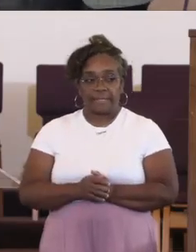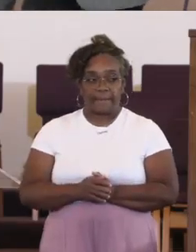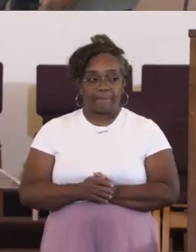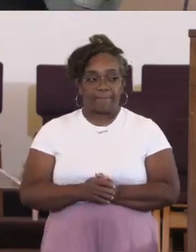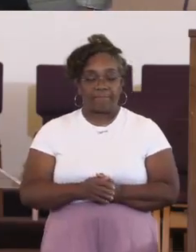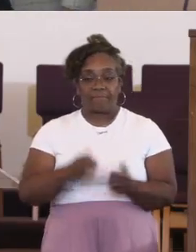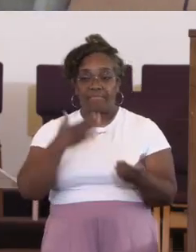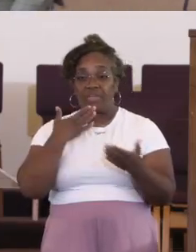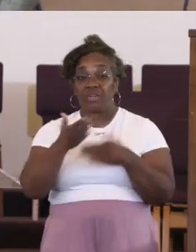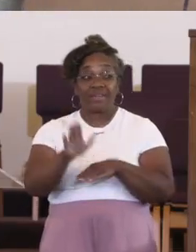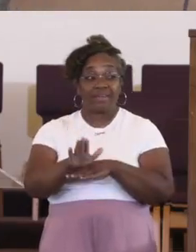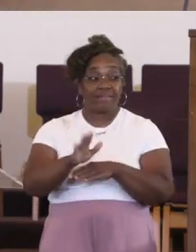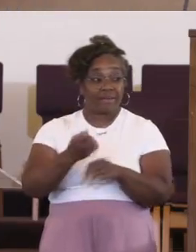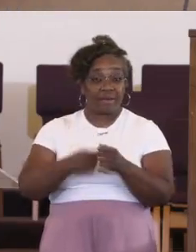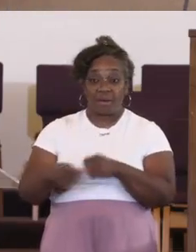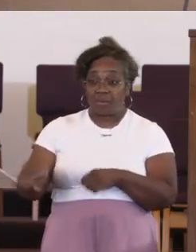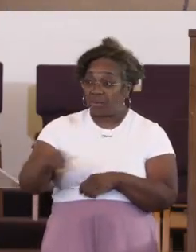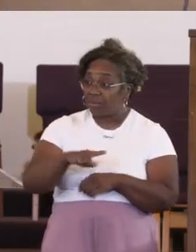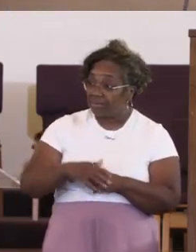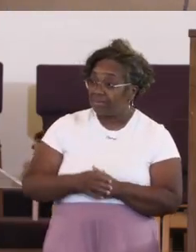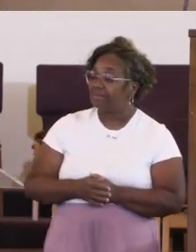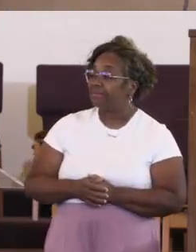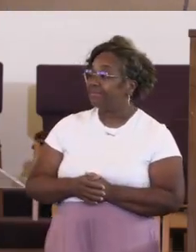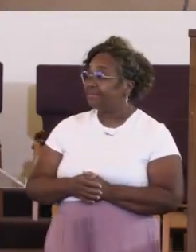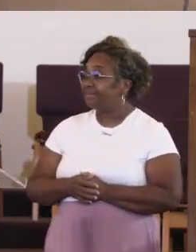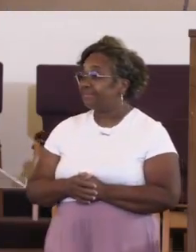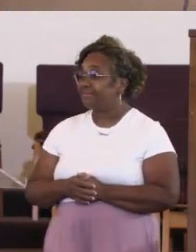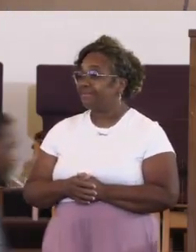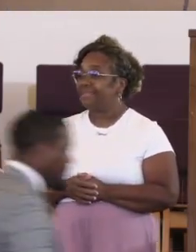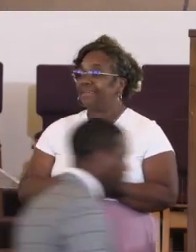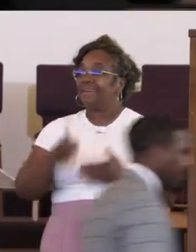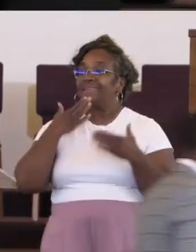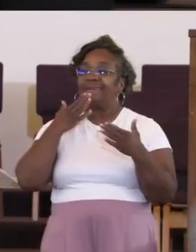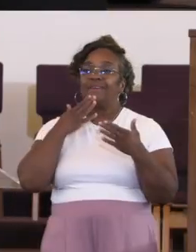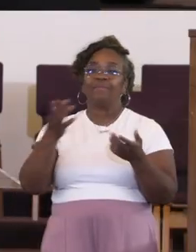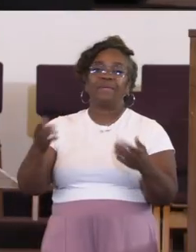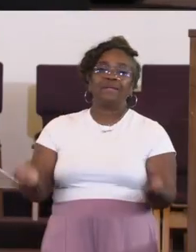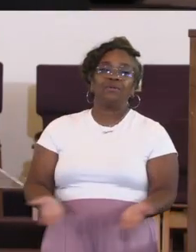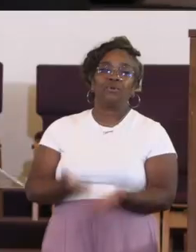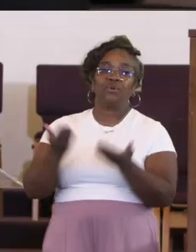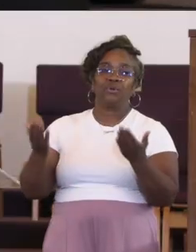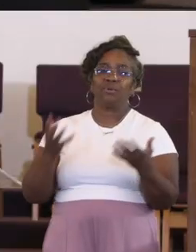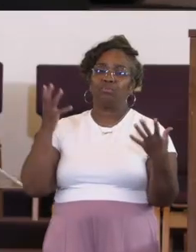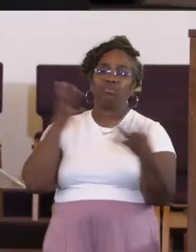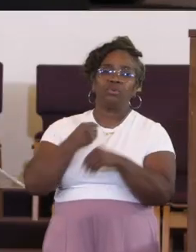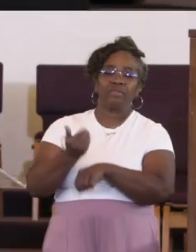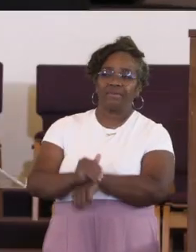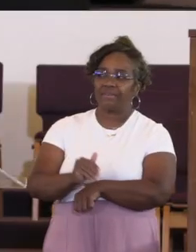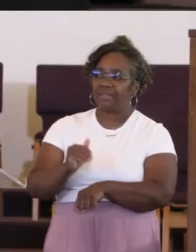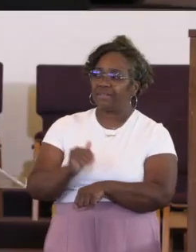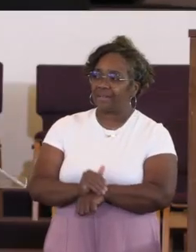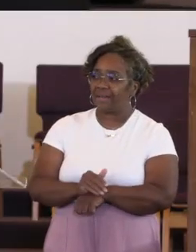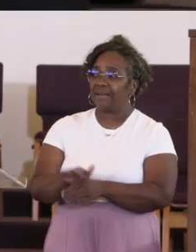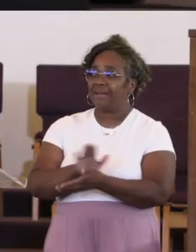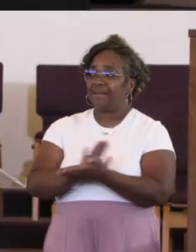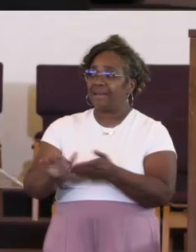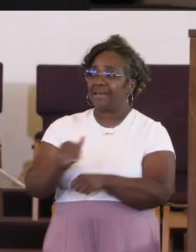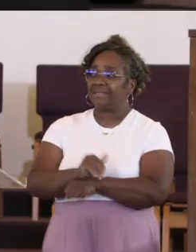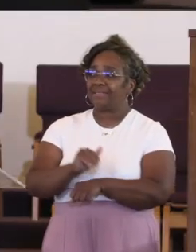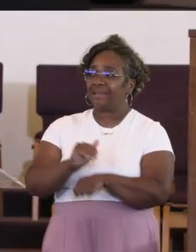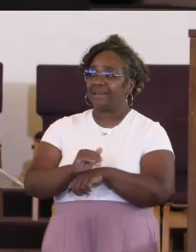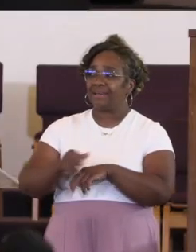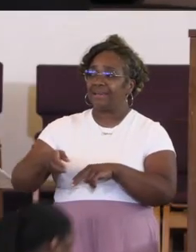Good evening. How's everybody doing? All right. Well, thank you for being here on this beautiful night. Would have been a nice night to be